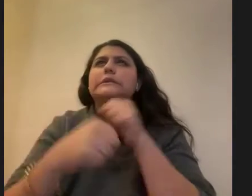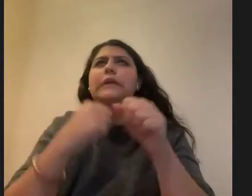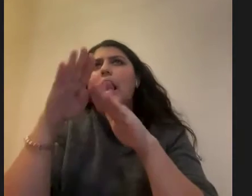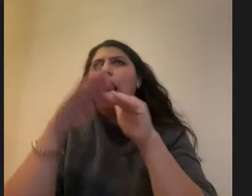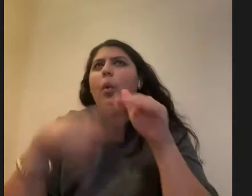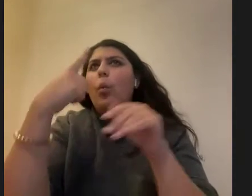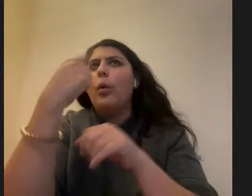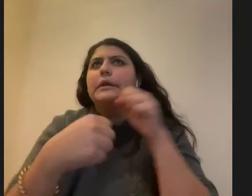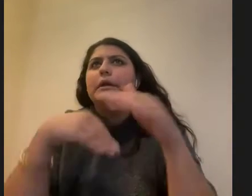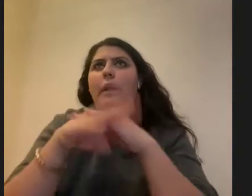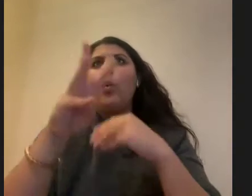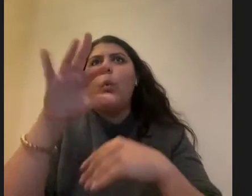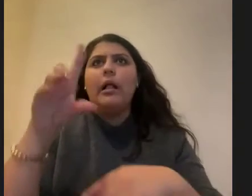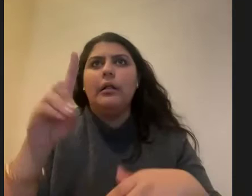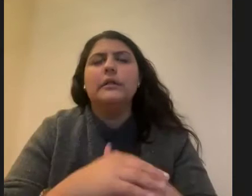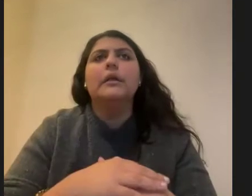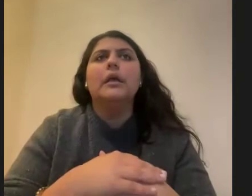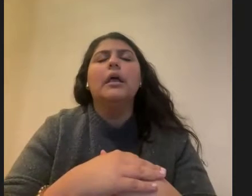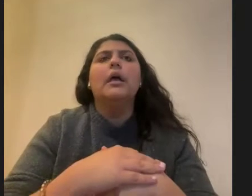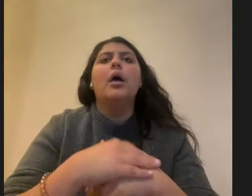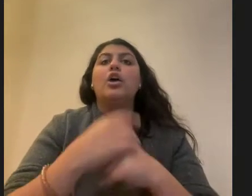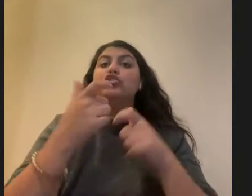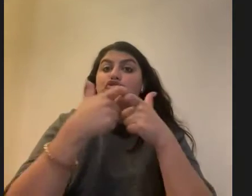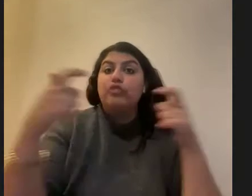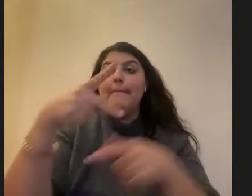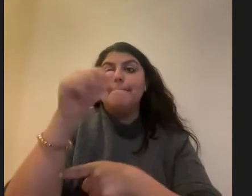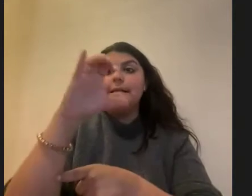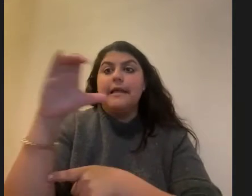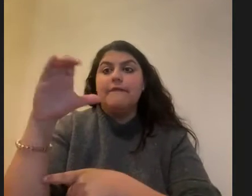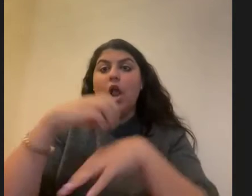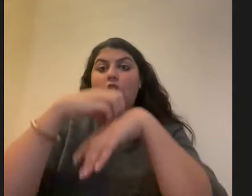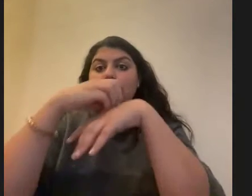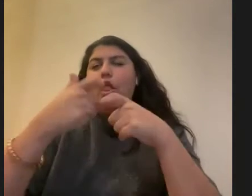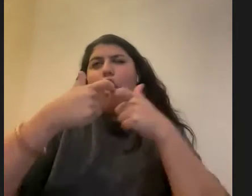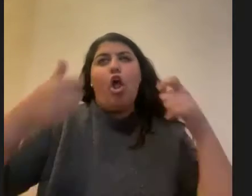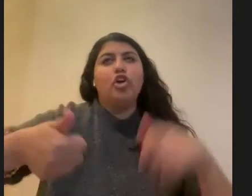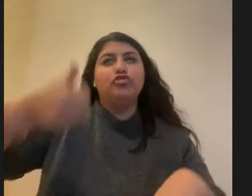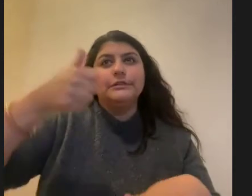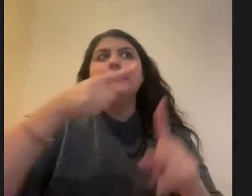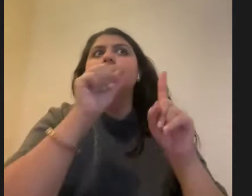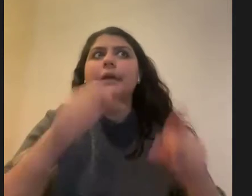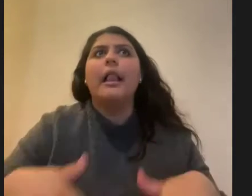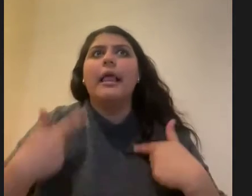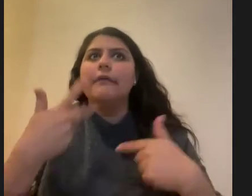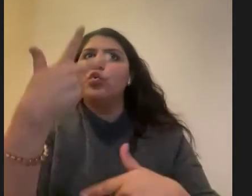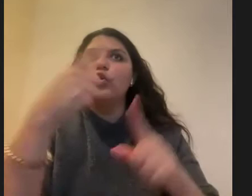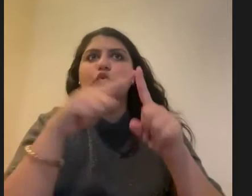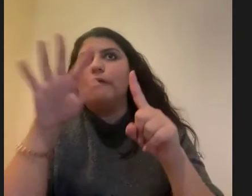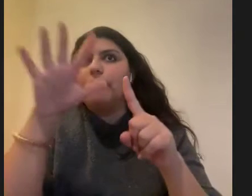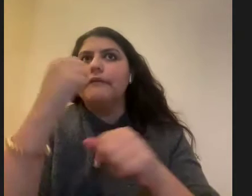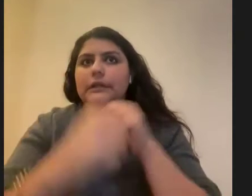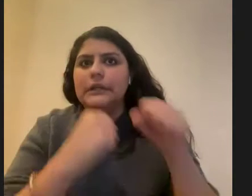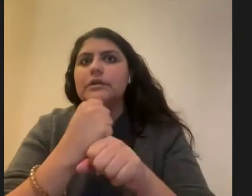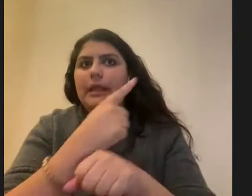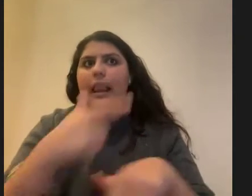wild. The giant Pacific octopus is our largest octopus, and so they can live 3 to 5 years. They live